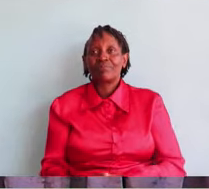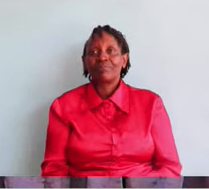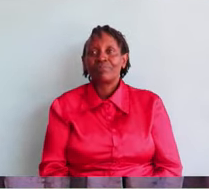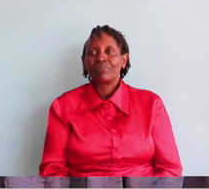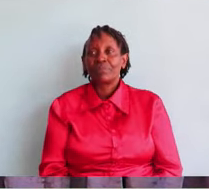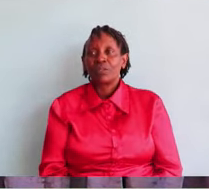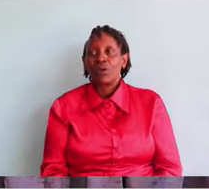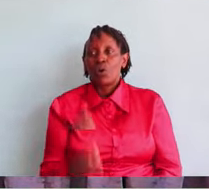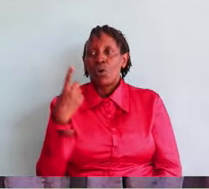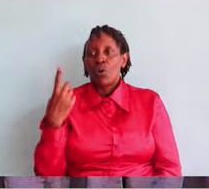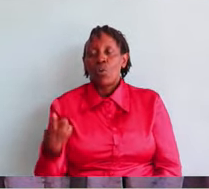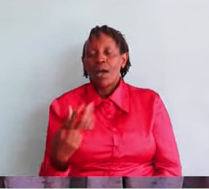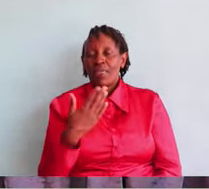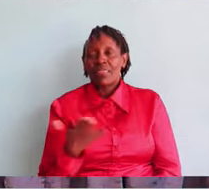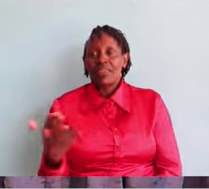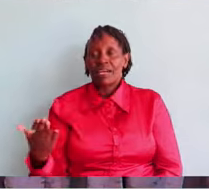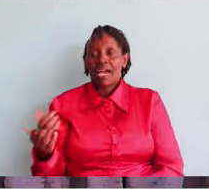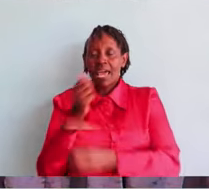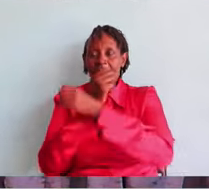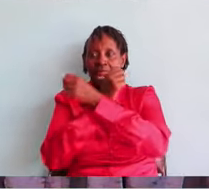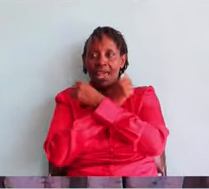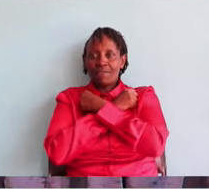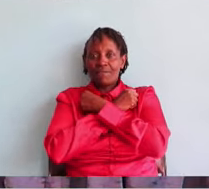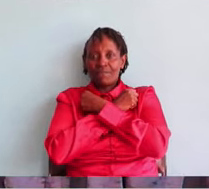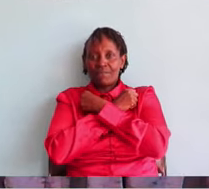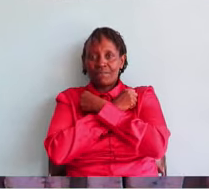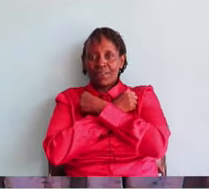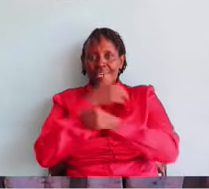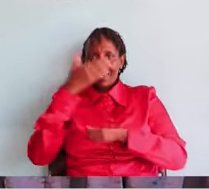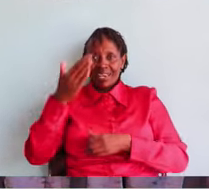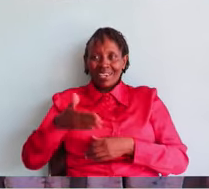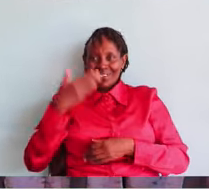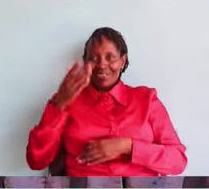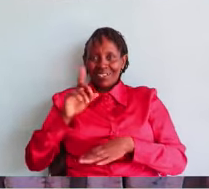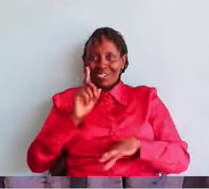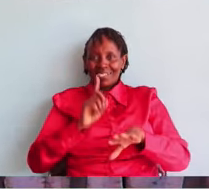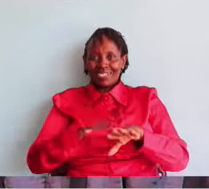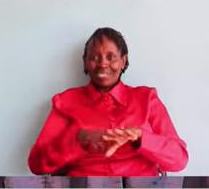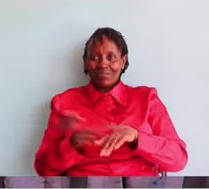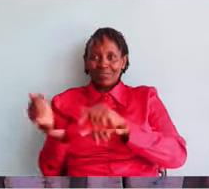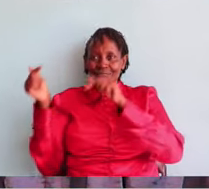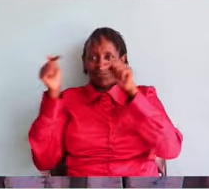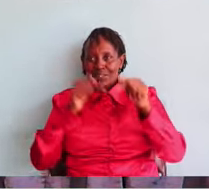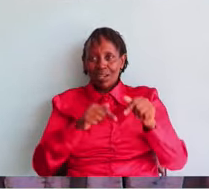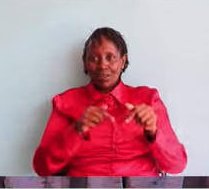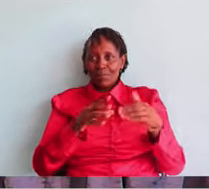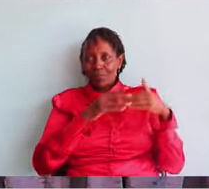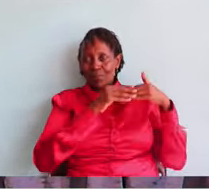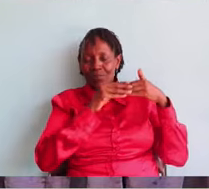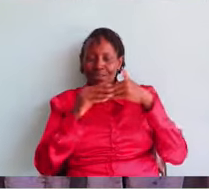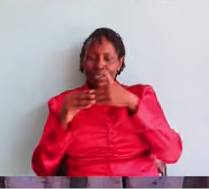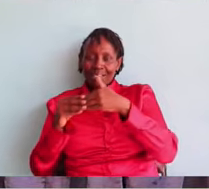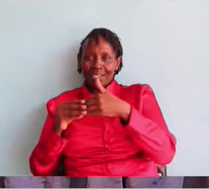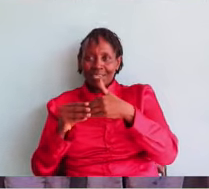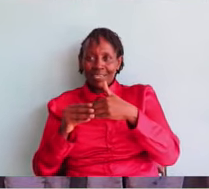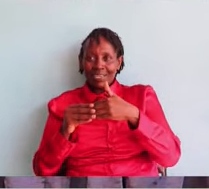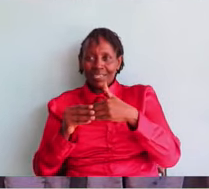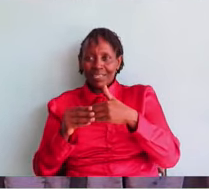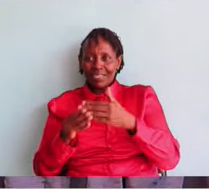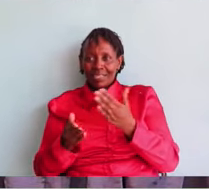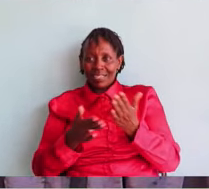Now, one of the things I like is the fact that almost every time somebody stands here to lead the service on Sunday, and they ask whether we have a